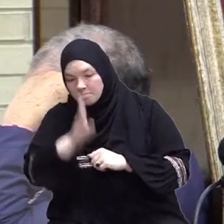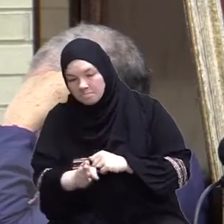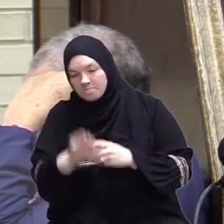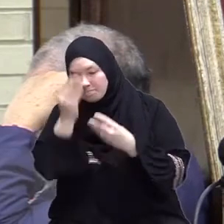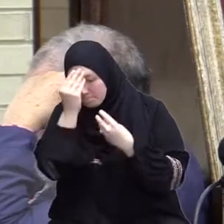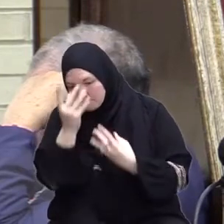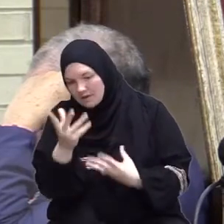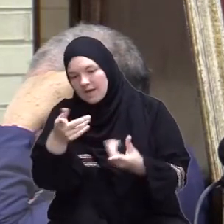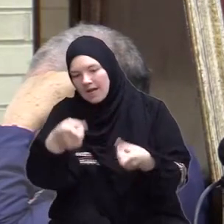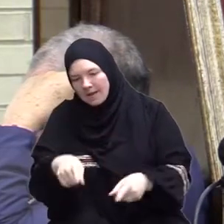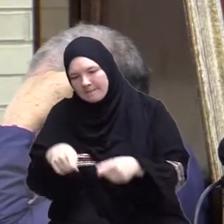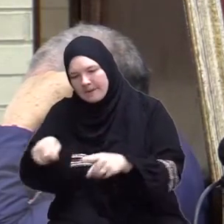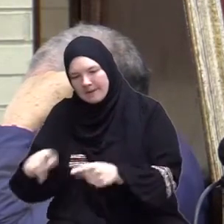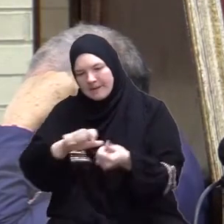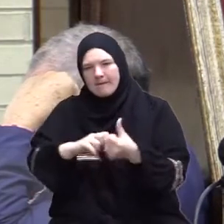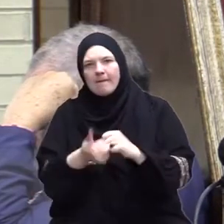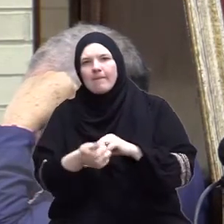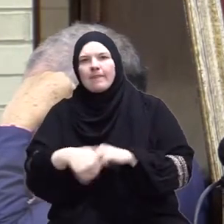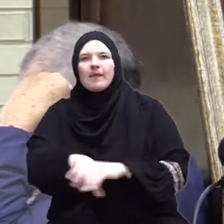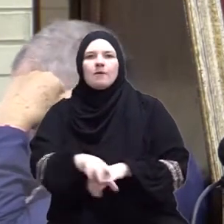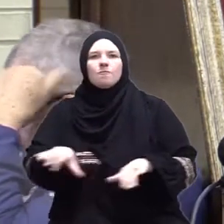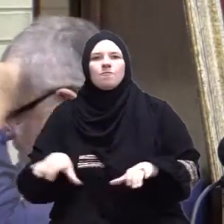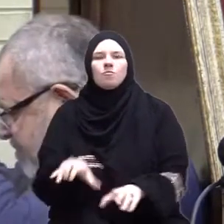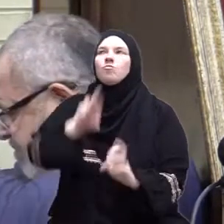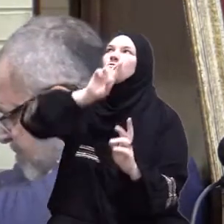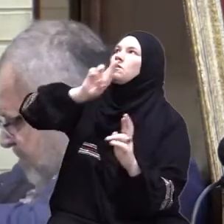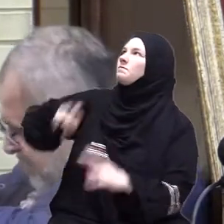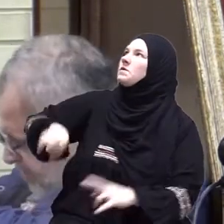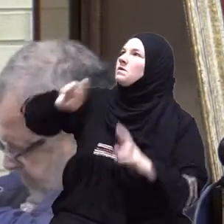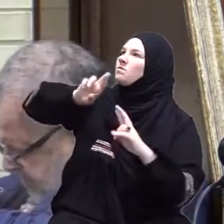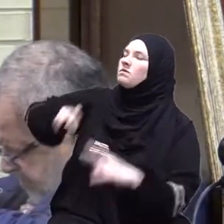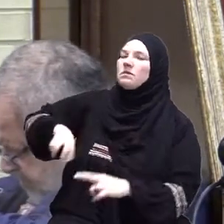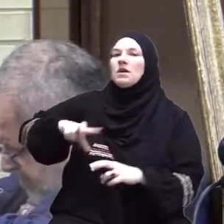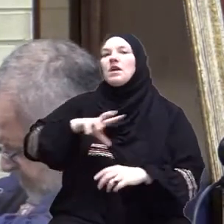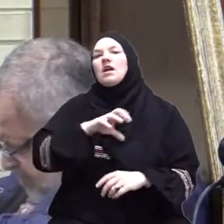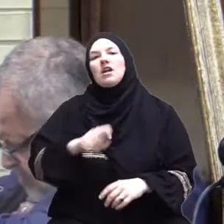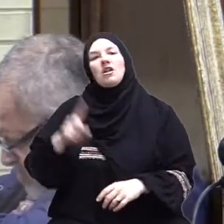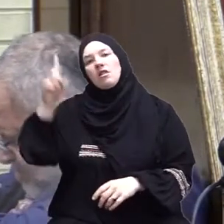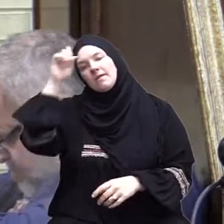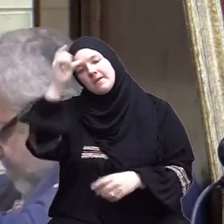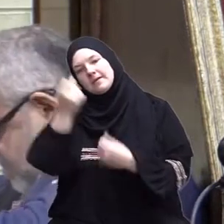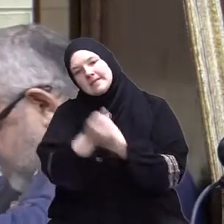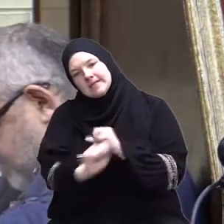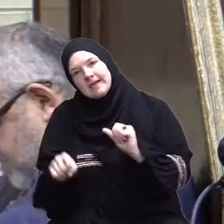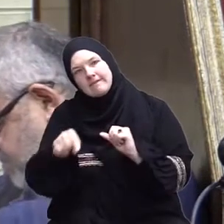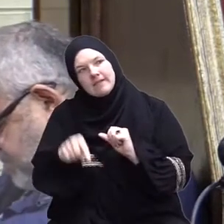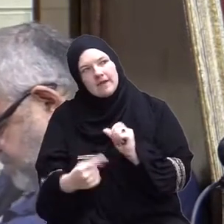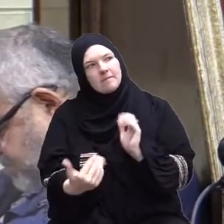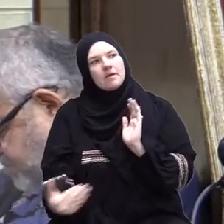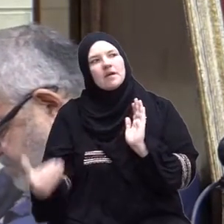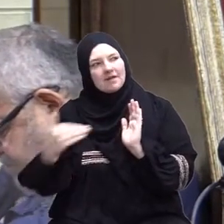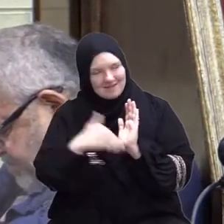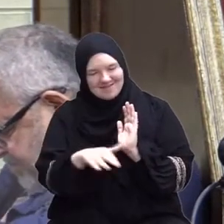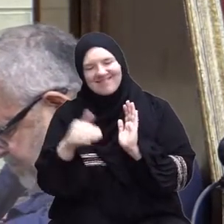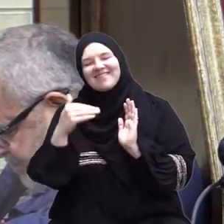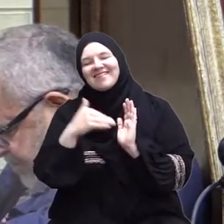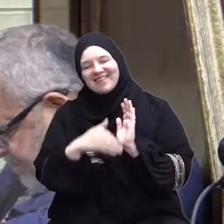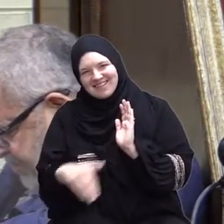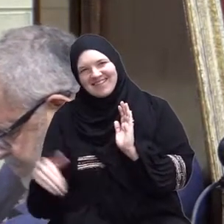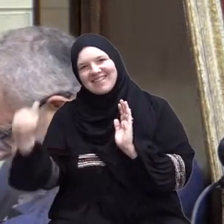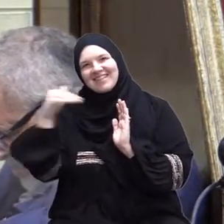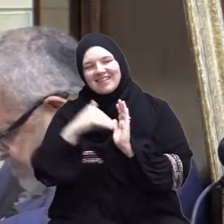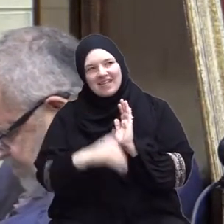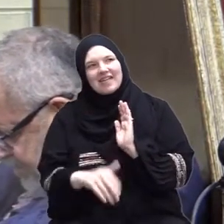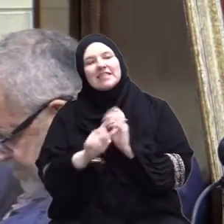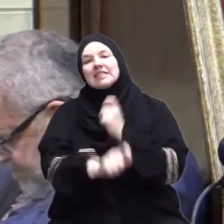time and how Allah subhanahu wa ta'ala kept saving them time after time after time. Being the